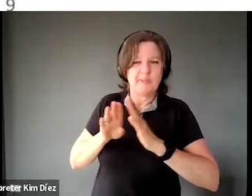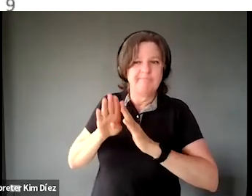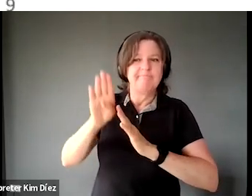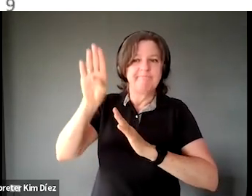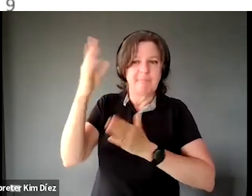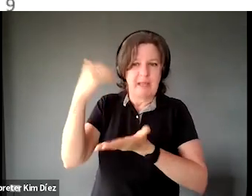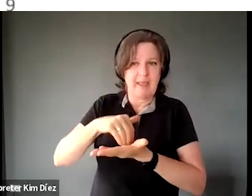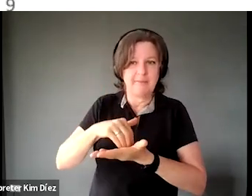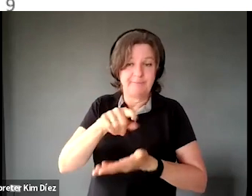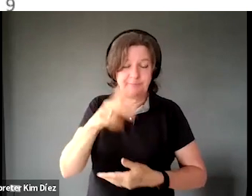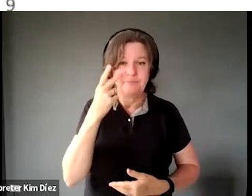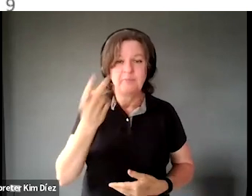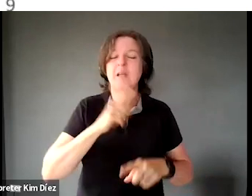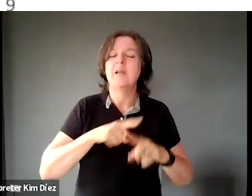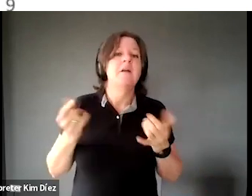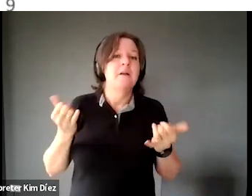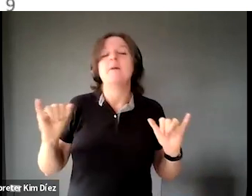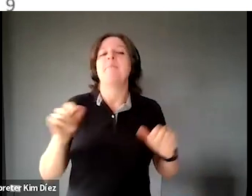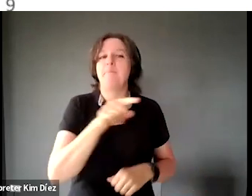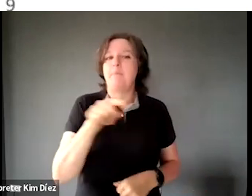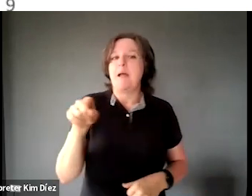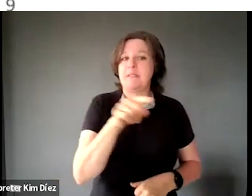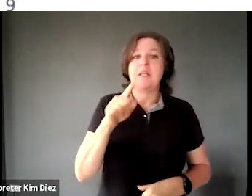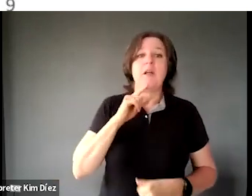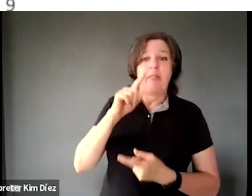that after a while it increases again.